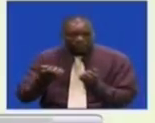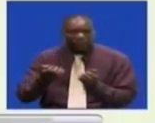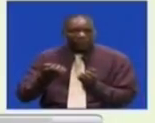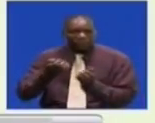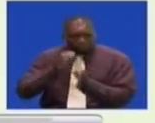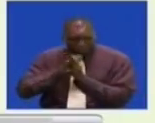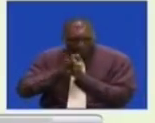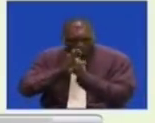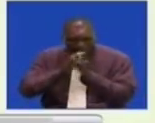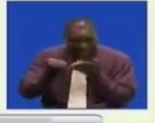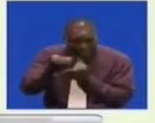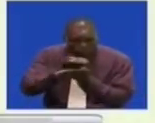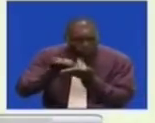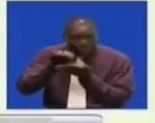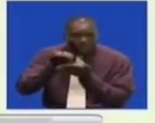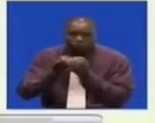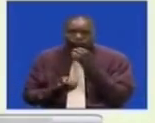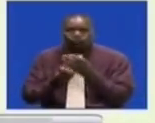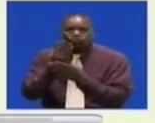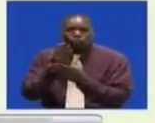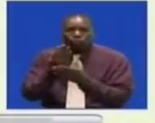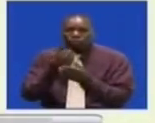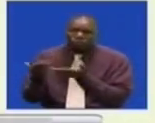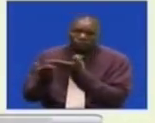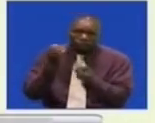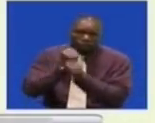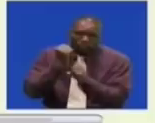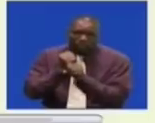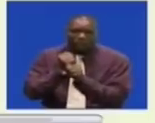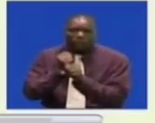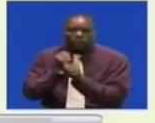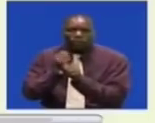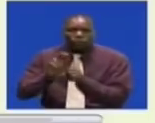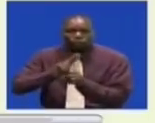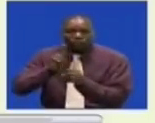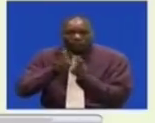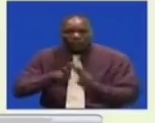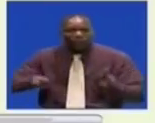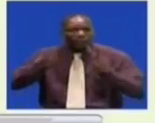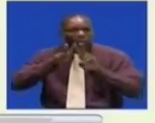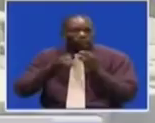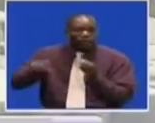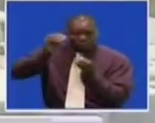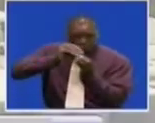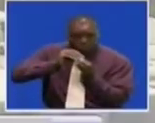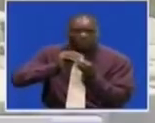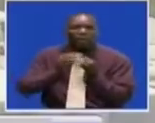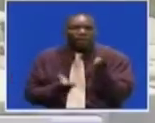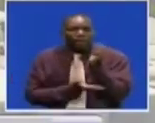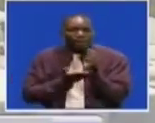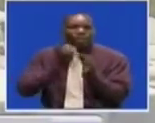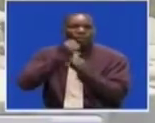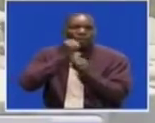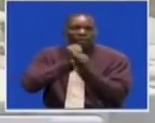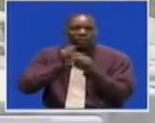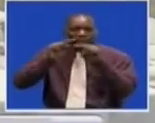economic diversification and job creation through value addition and industrialization anchored on